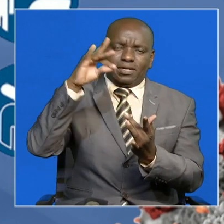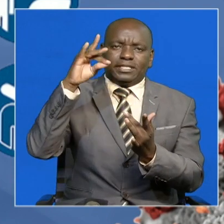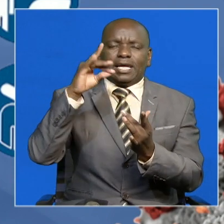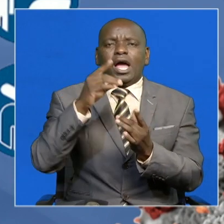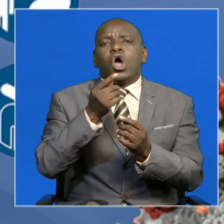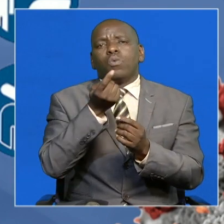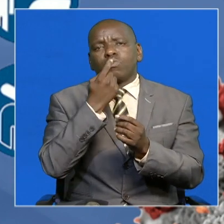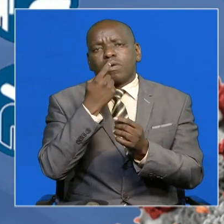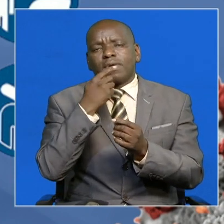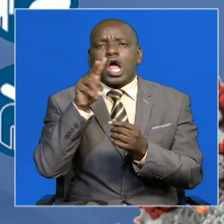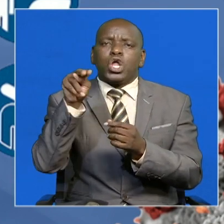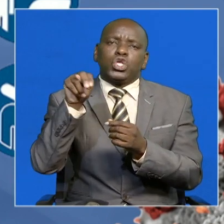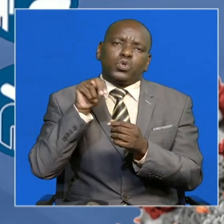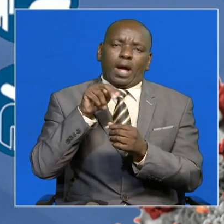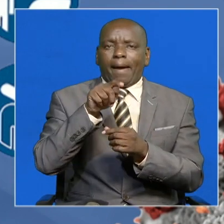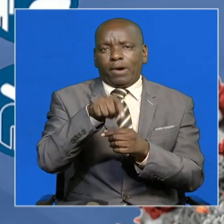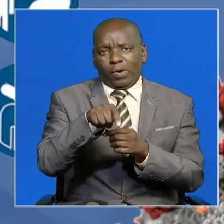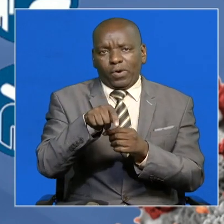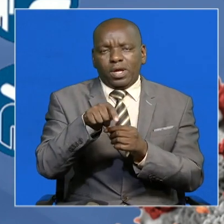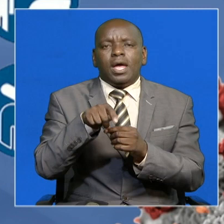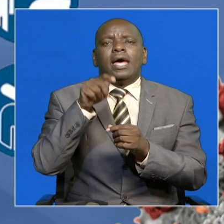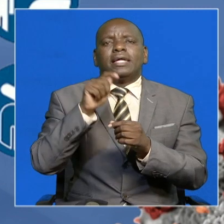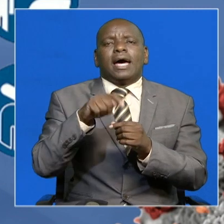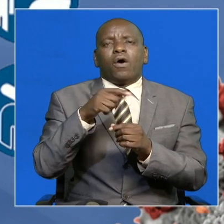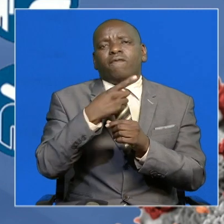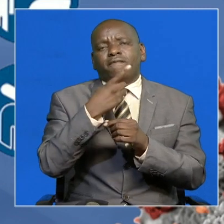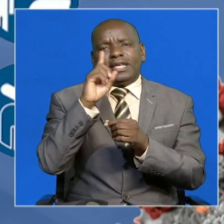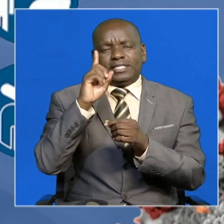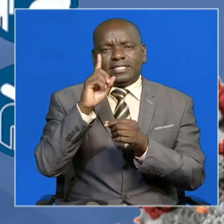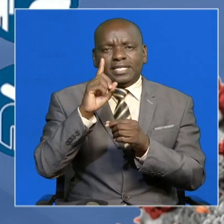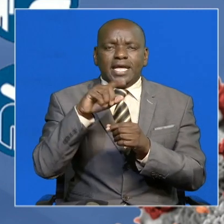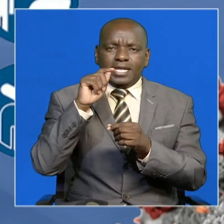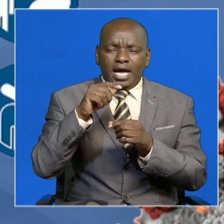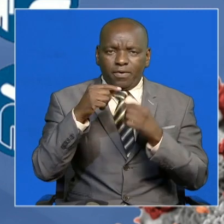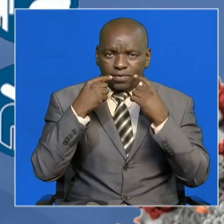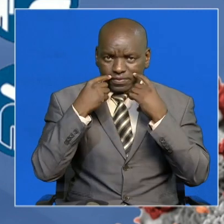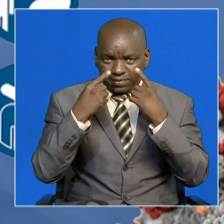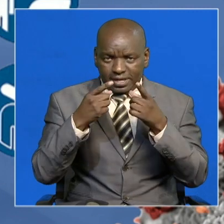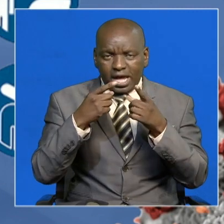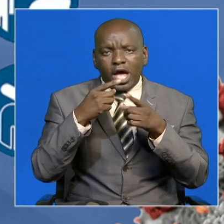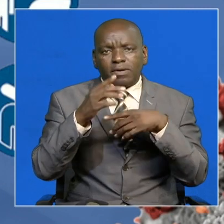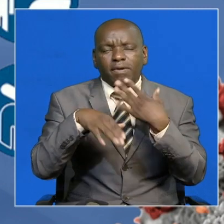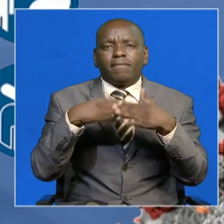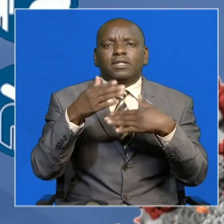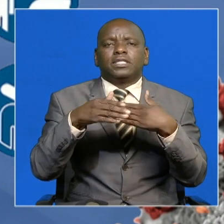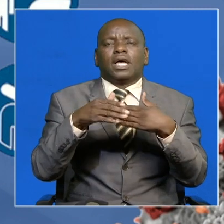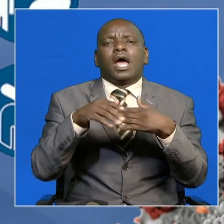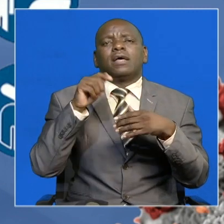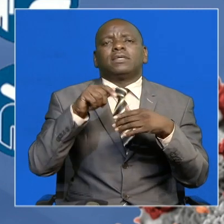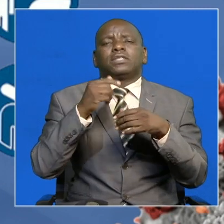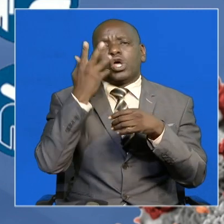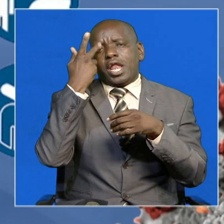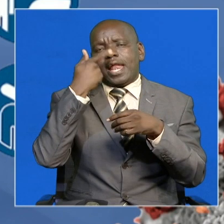use of ivermectin drug. But first, let me walk you through the most recent